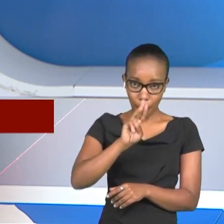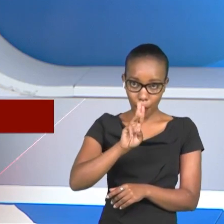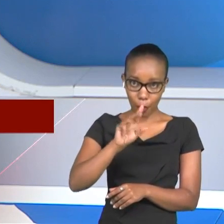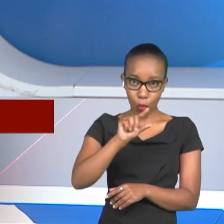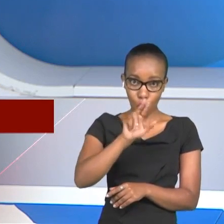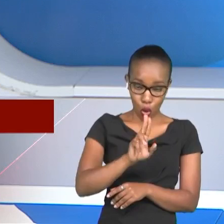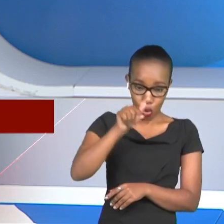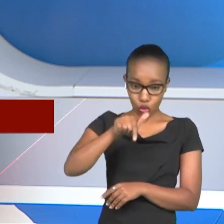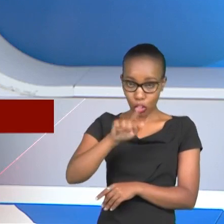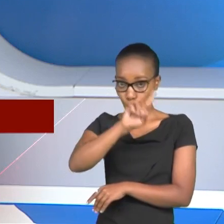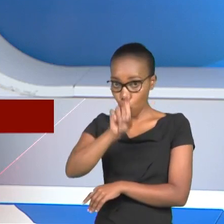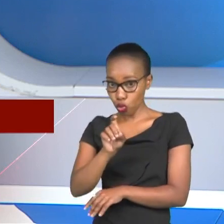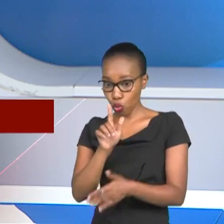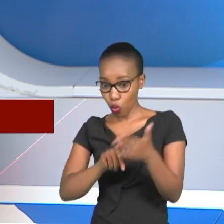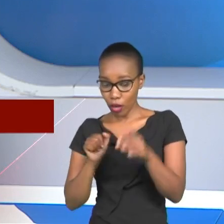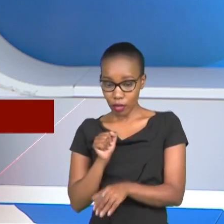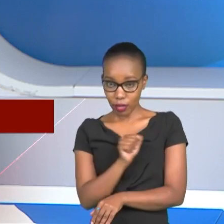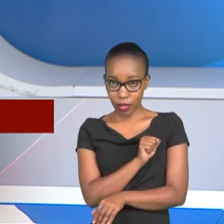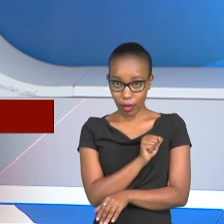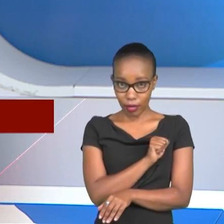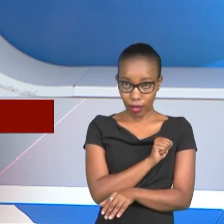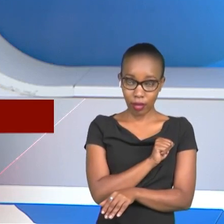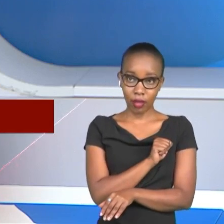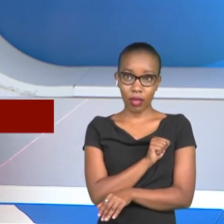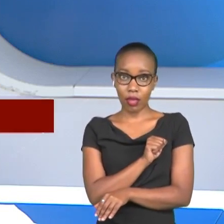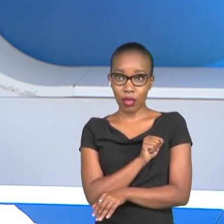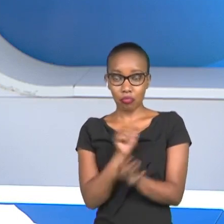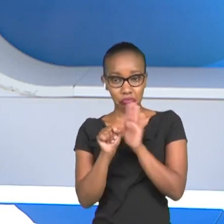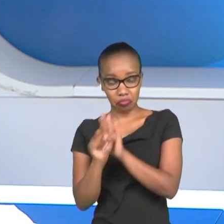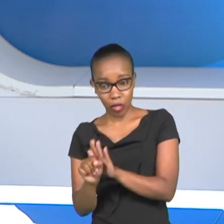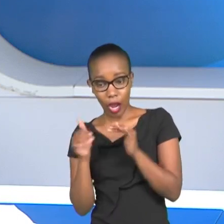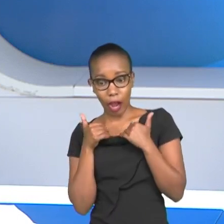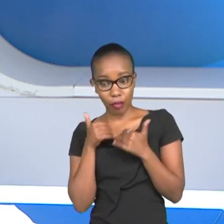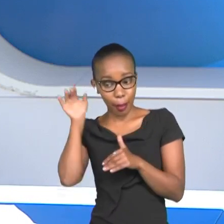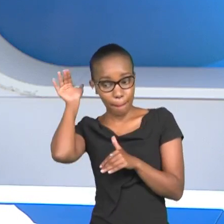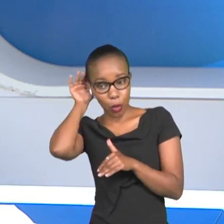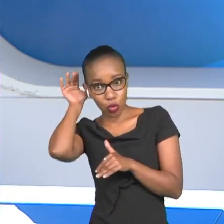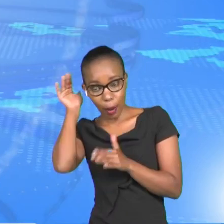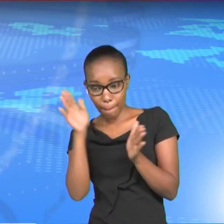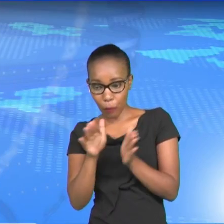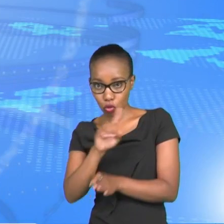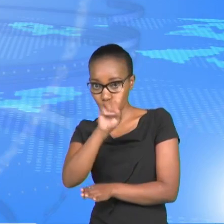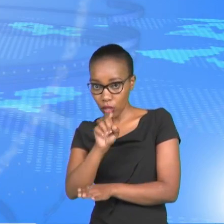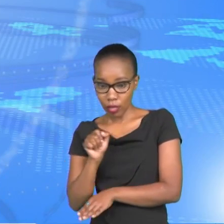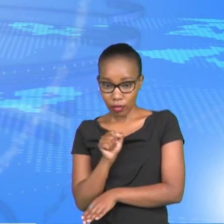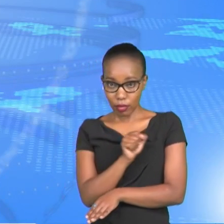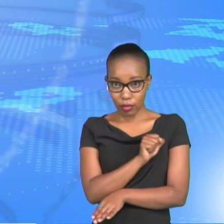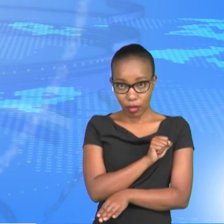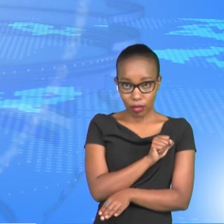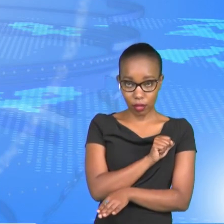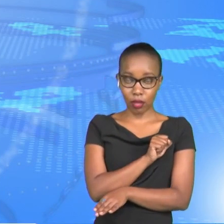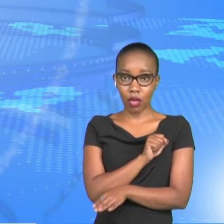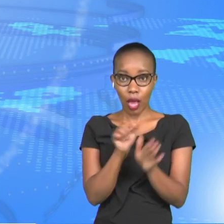our question of the day. Is the Senate biased on these impeachment hearing processes? Is the Senate biased on